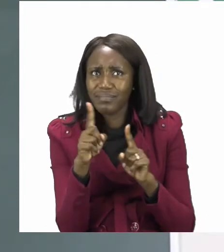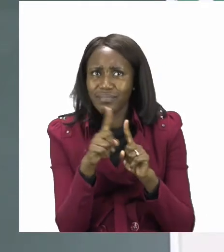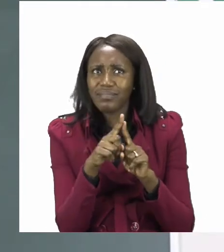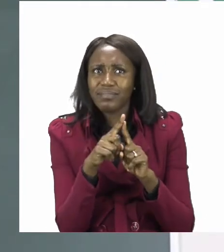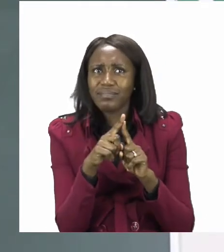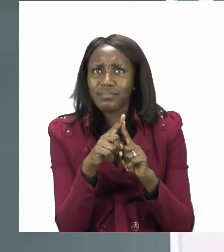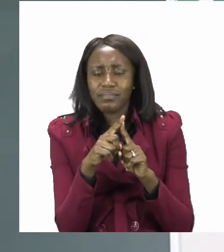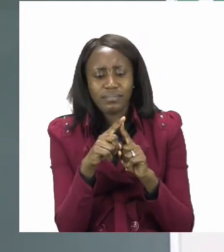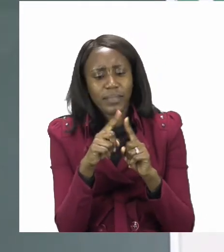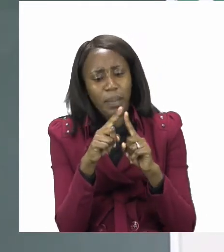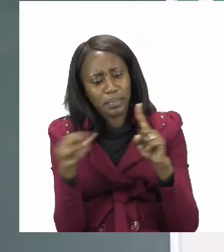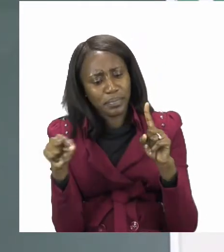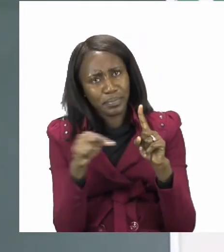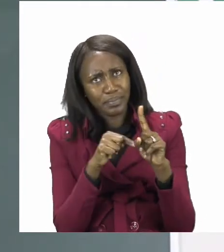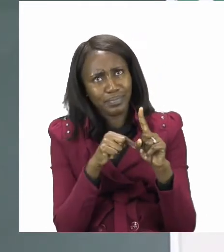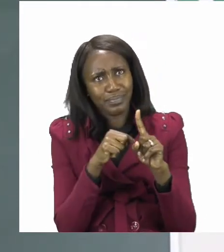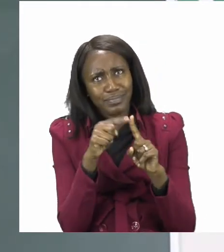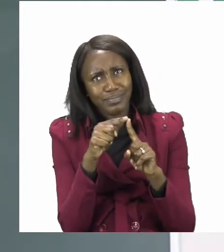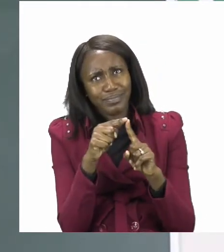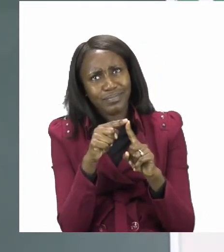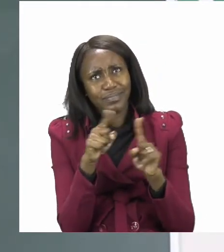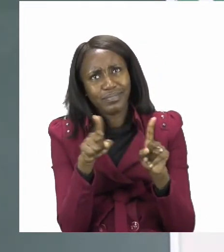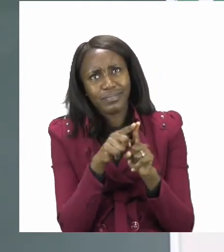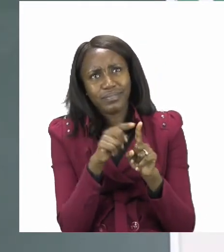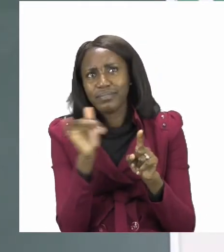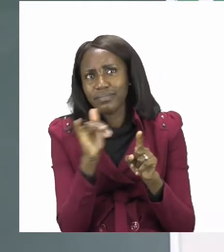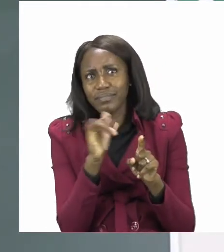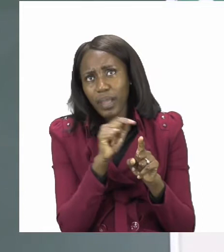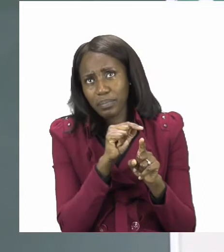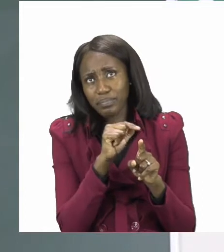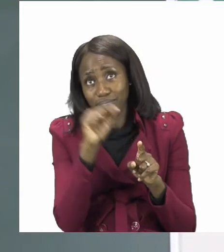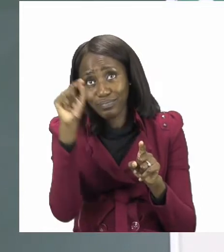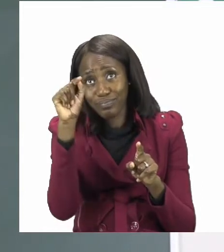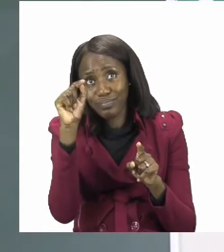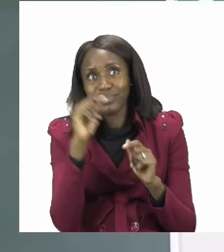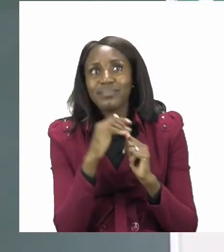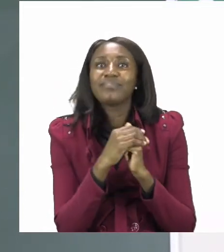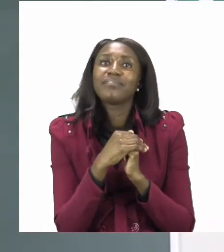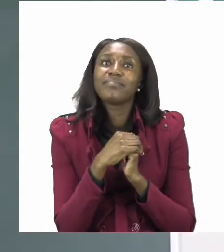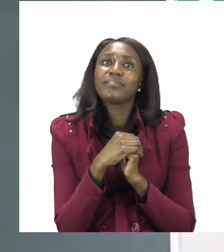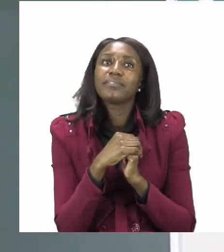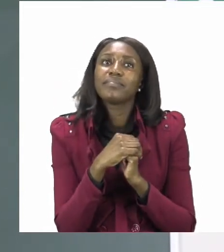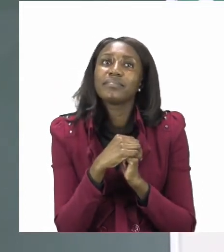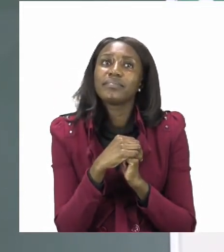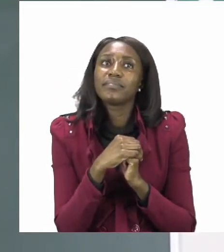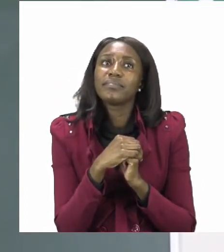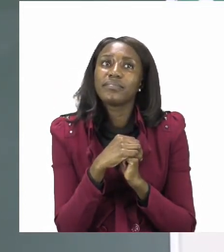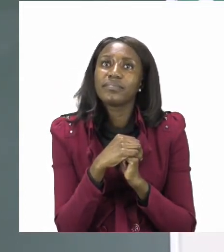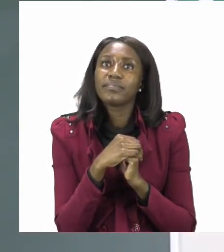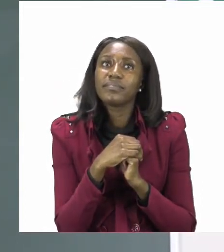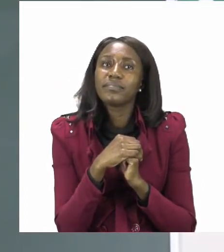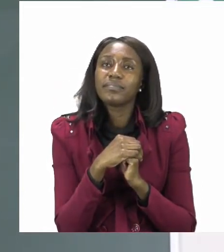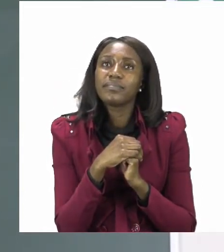can see, it has a triangle in it. So it's safe to say that its partner when it